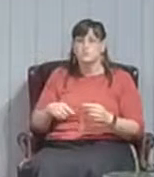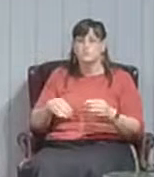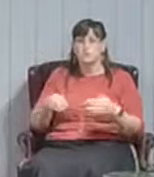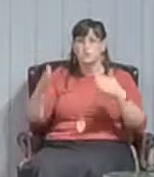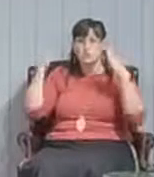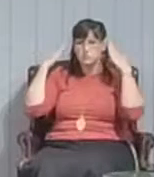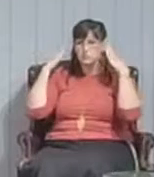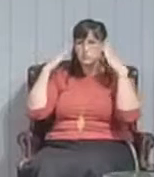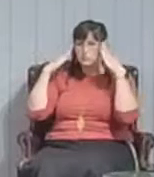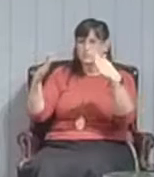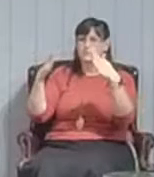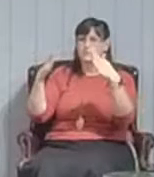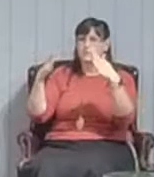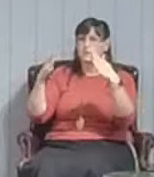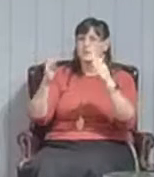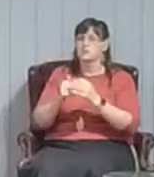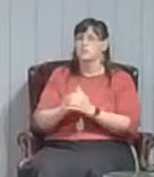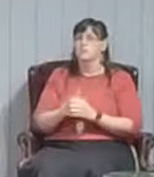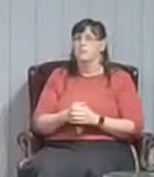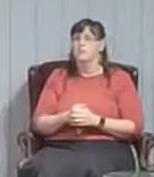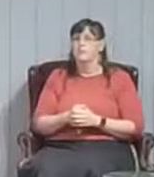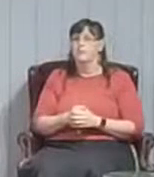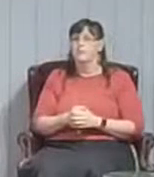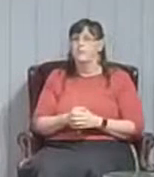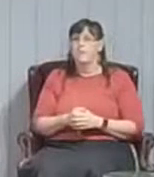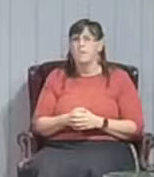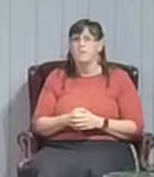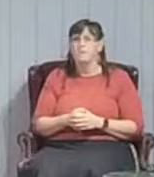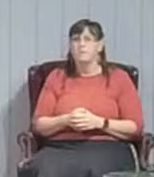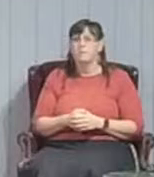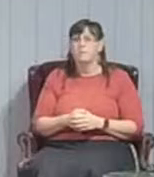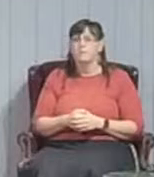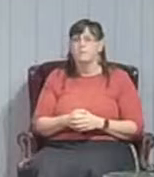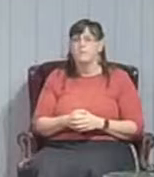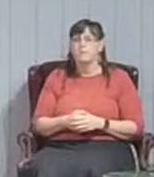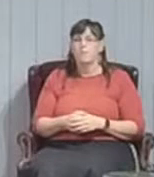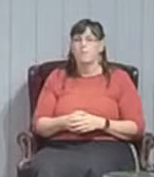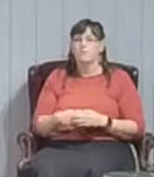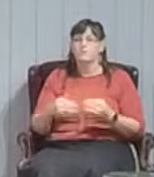The answer to conflict is confrontation.